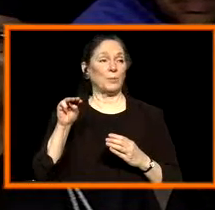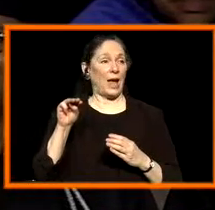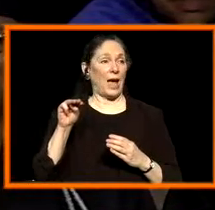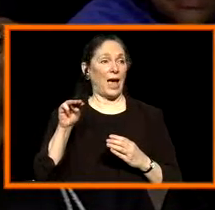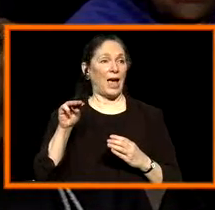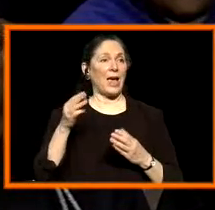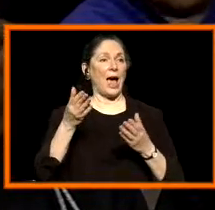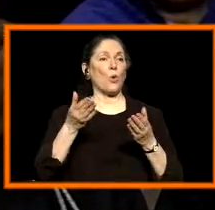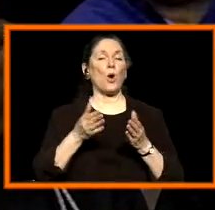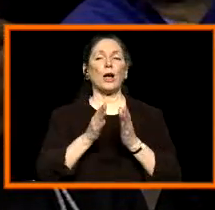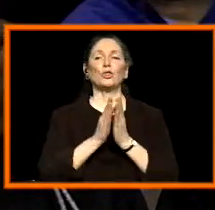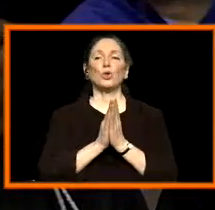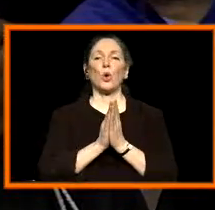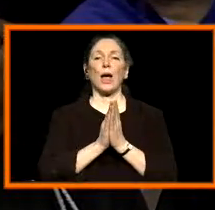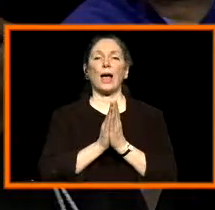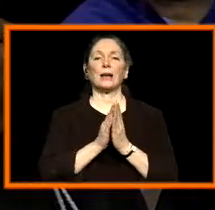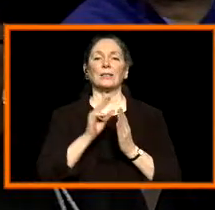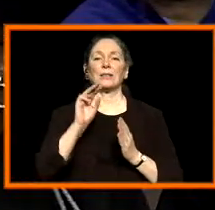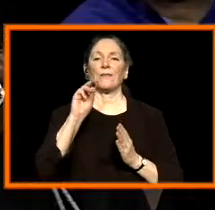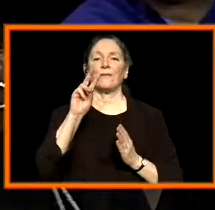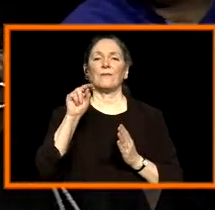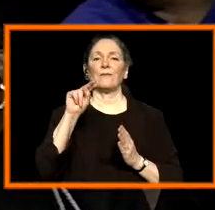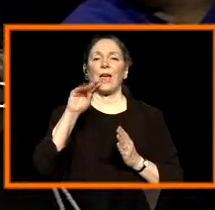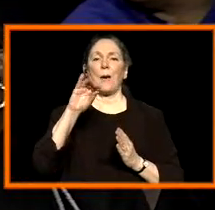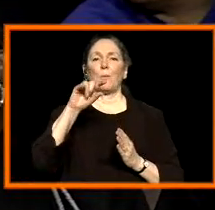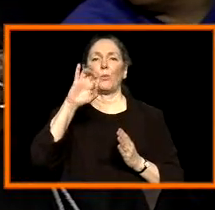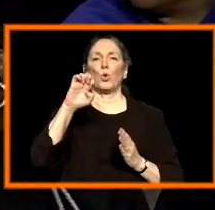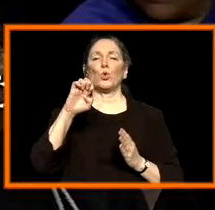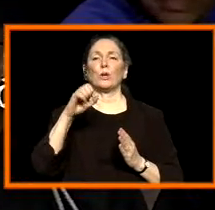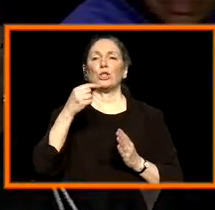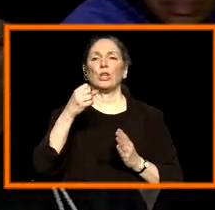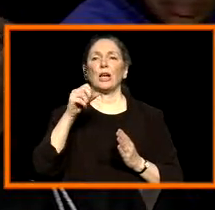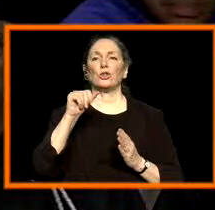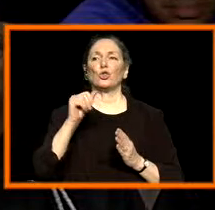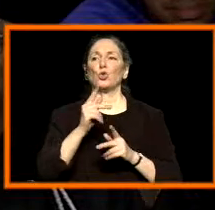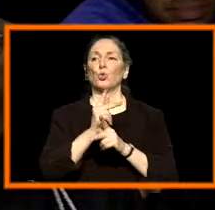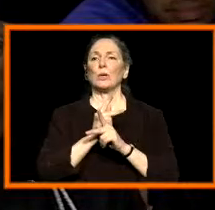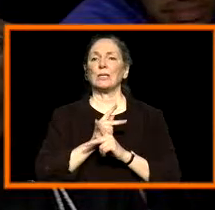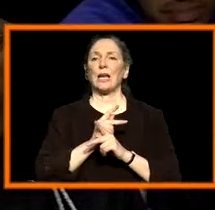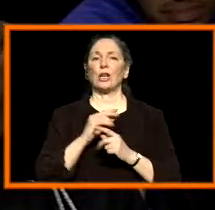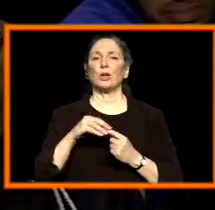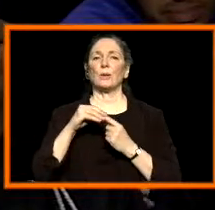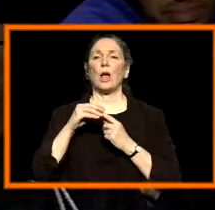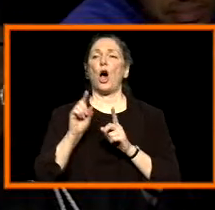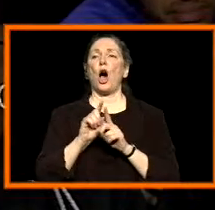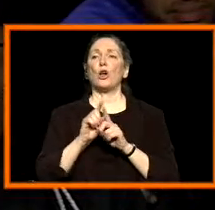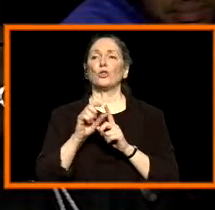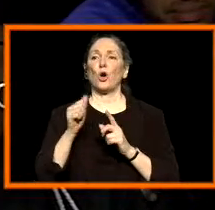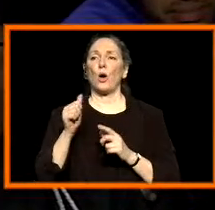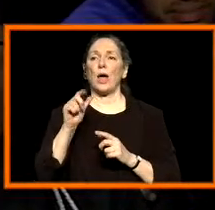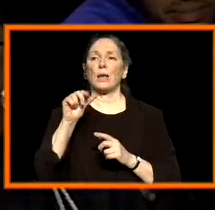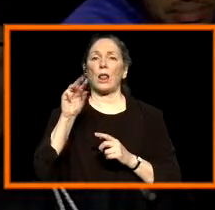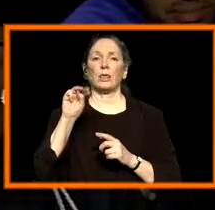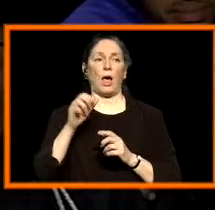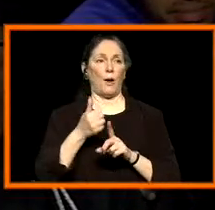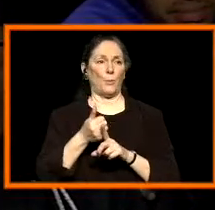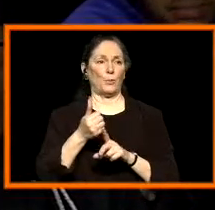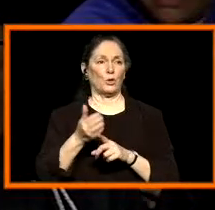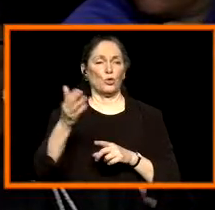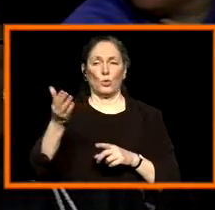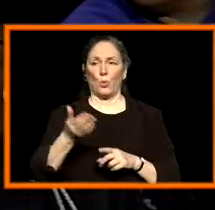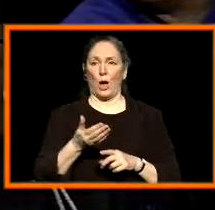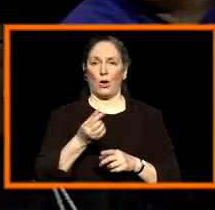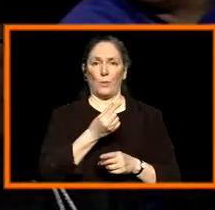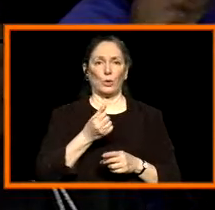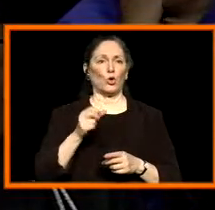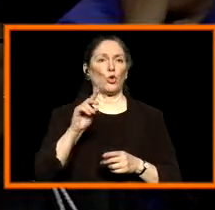I'd like to ask Lester Van Moody, a GSU retention specialist and also a GSU alum, to welcome our graduates